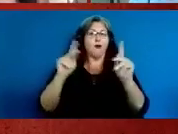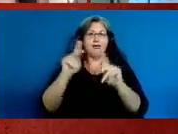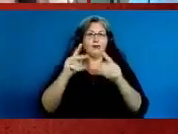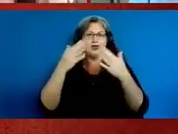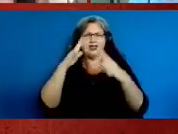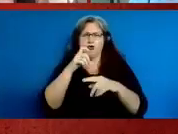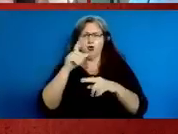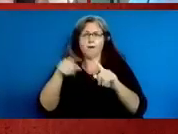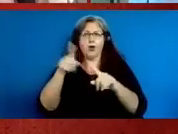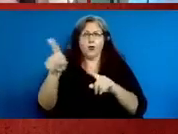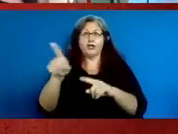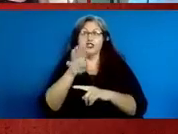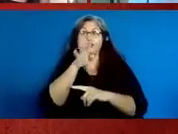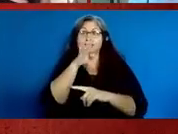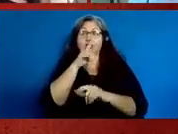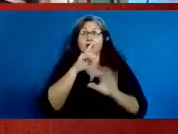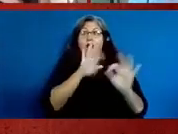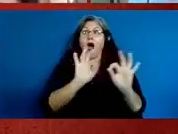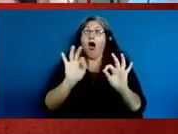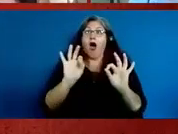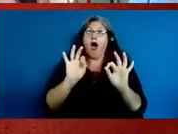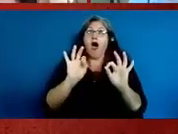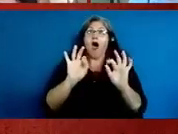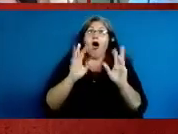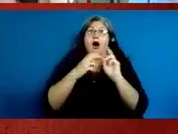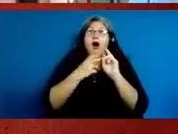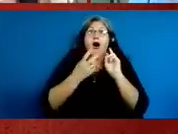like, oh! Then that's